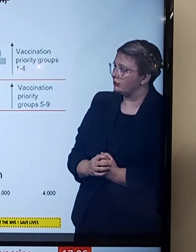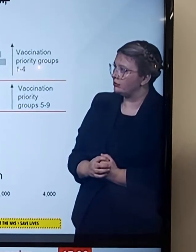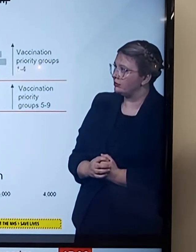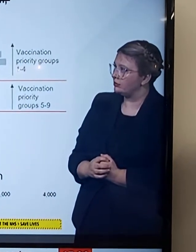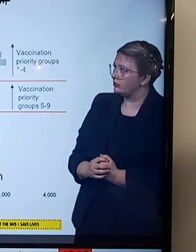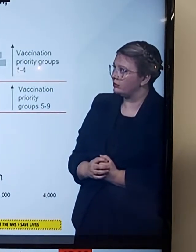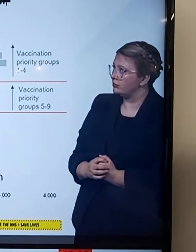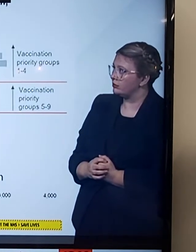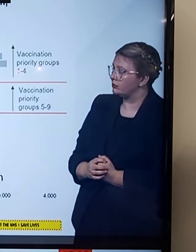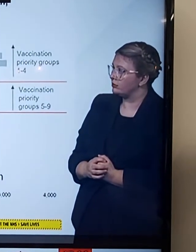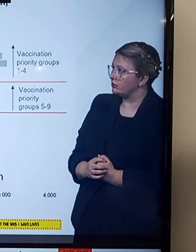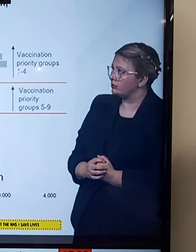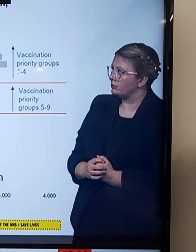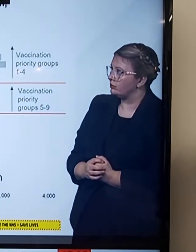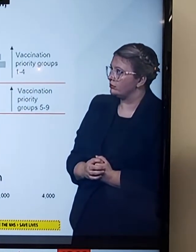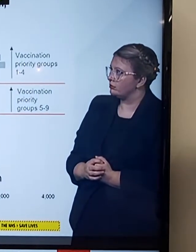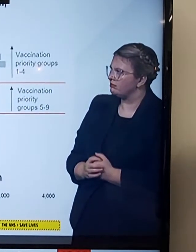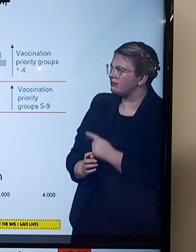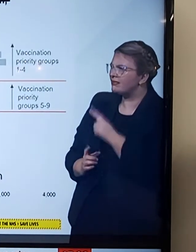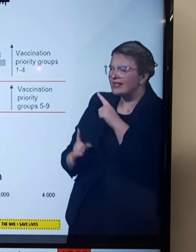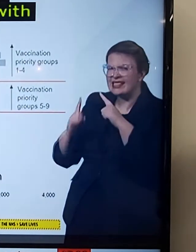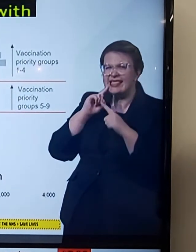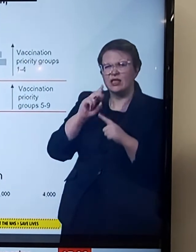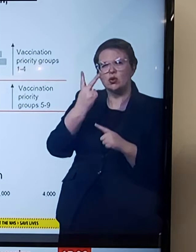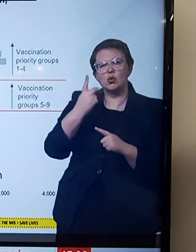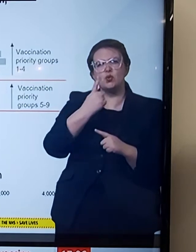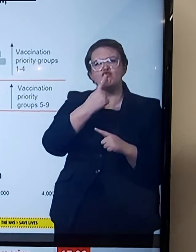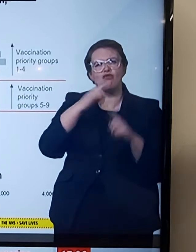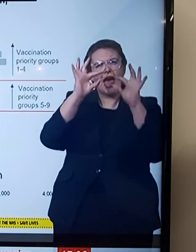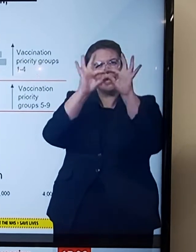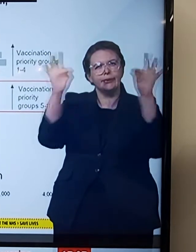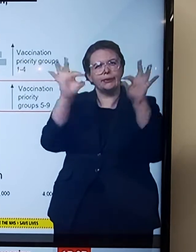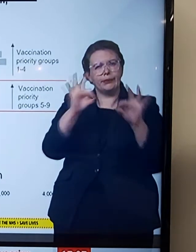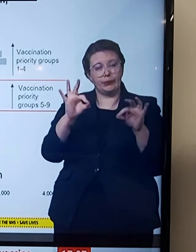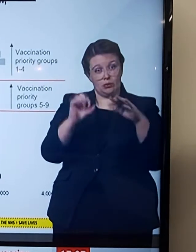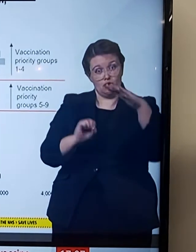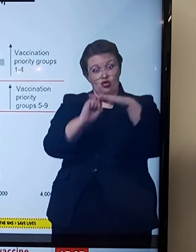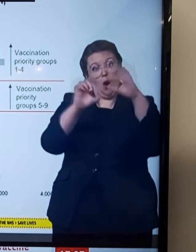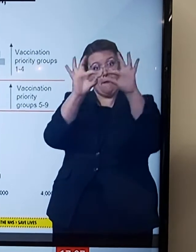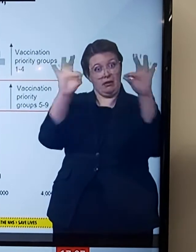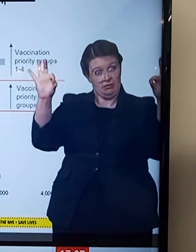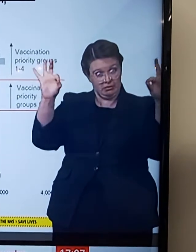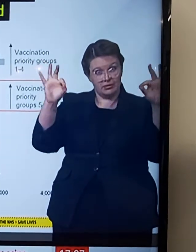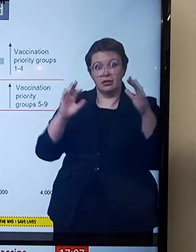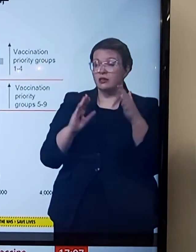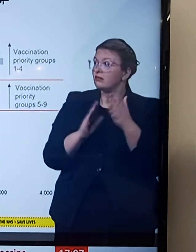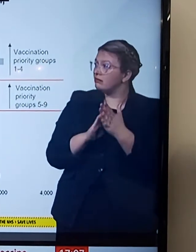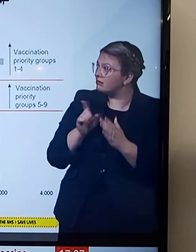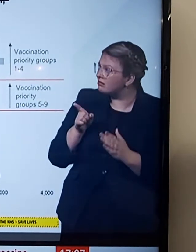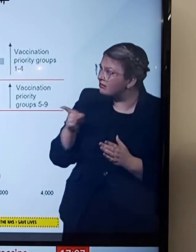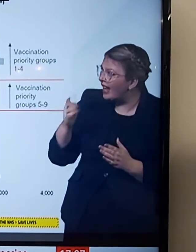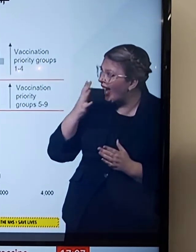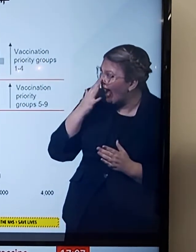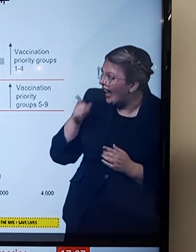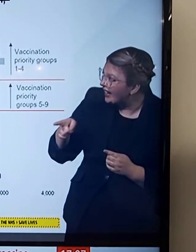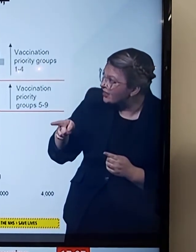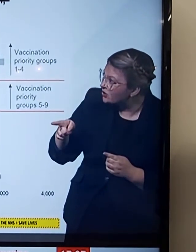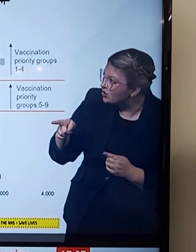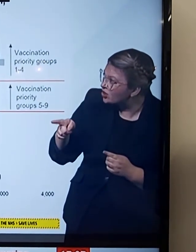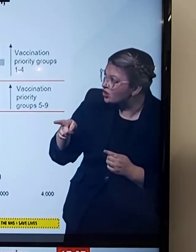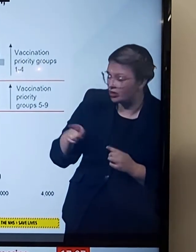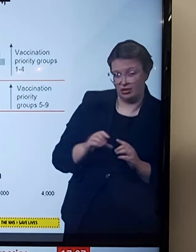if you look at the red line, the top red line, this is every age group from 0 to 4 right at the bottom to 90